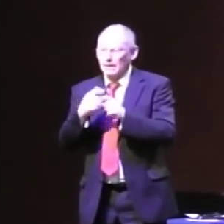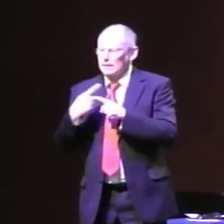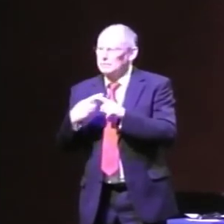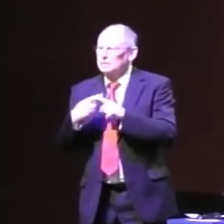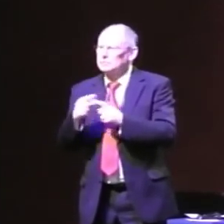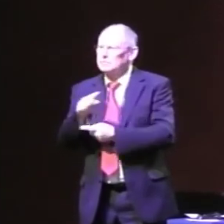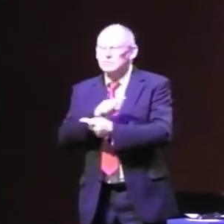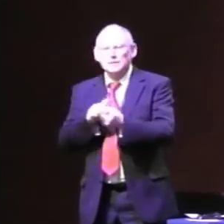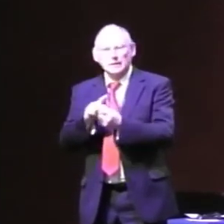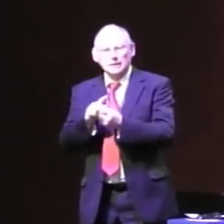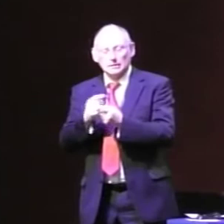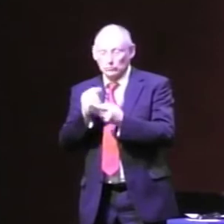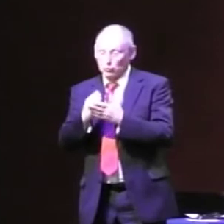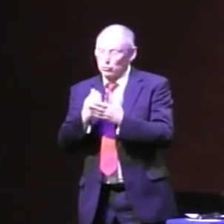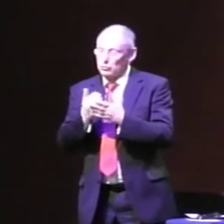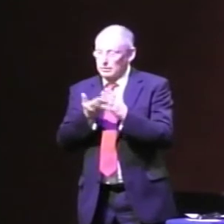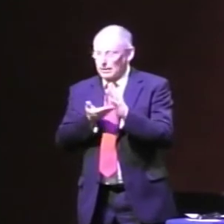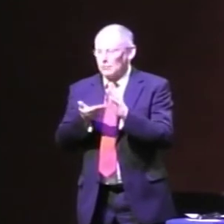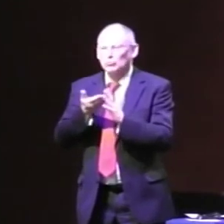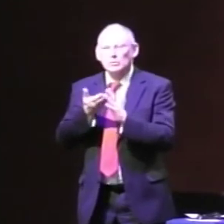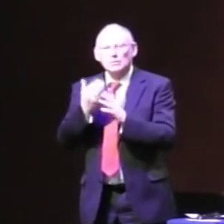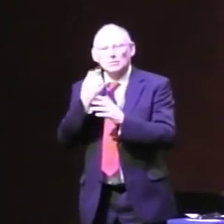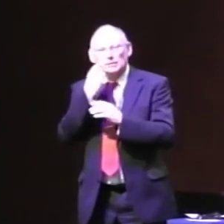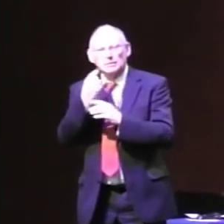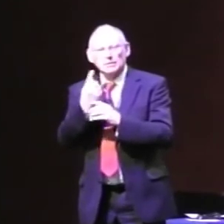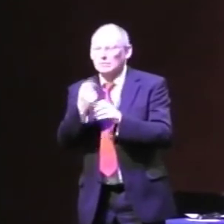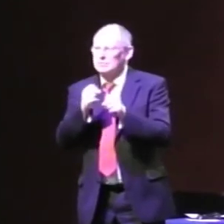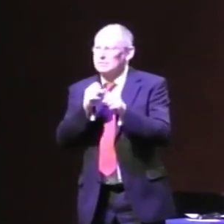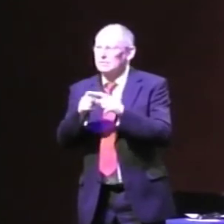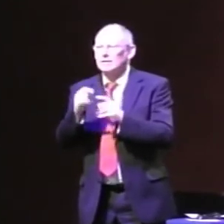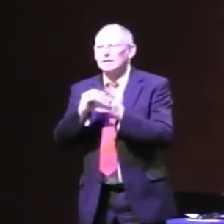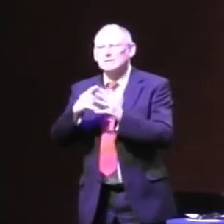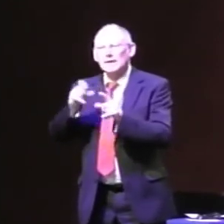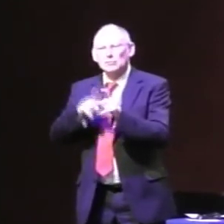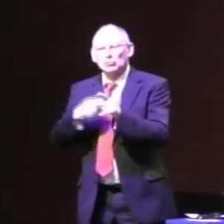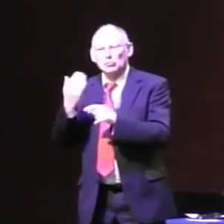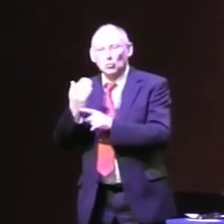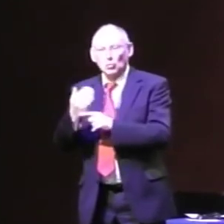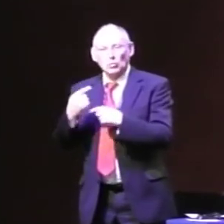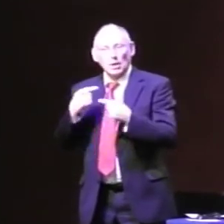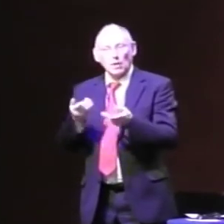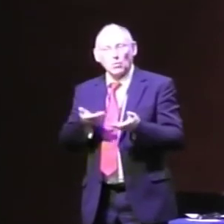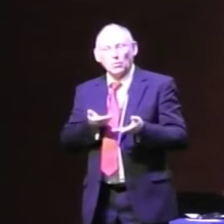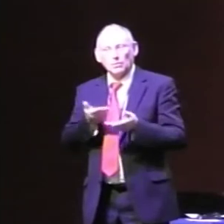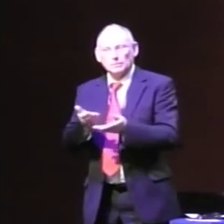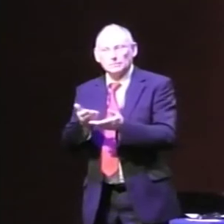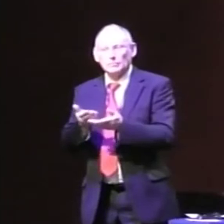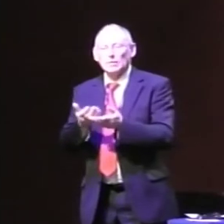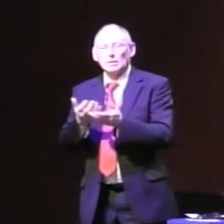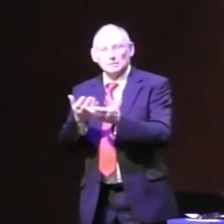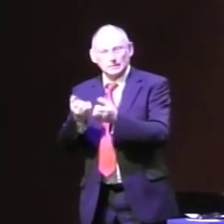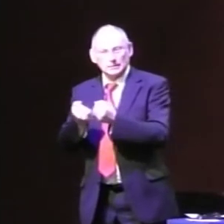emergency meeting held to increase the capacity of a specific secondary school to allow it to take